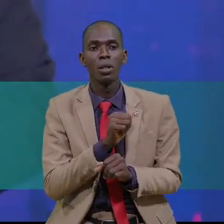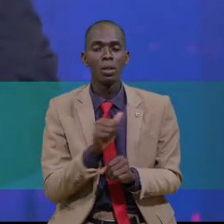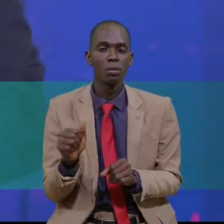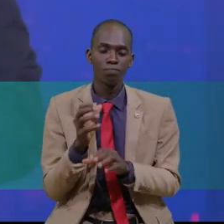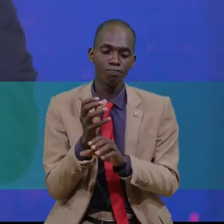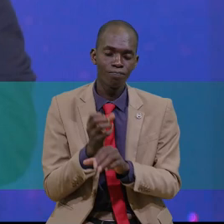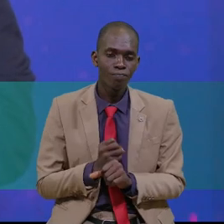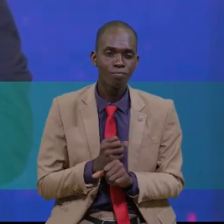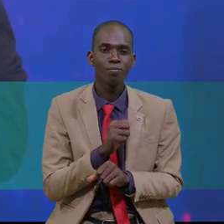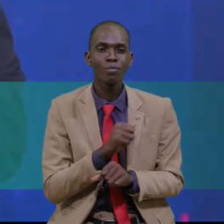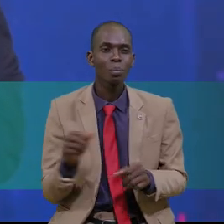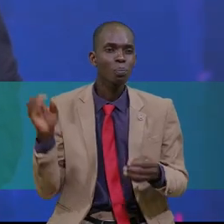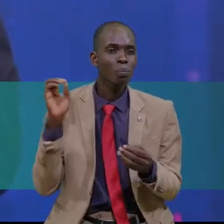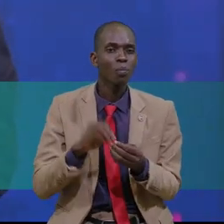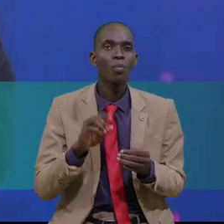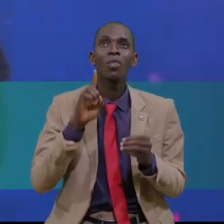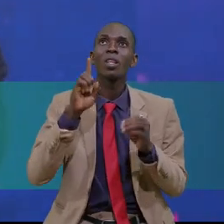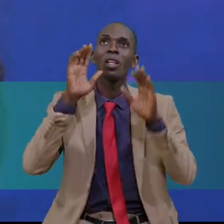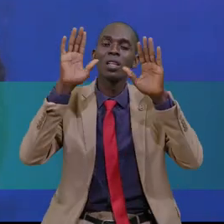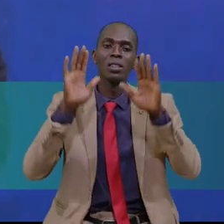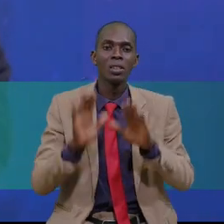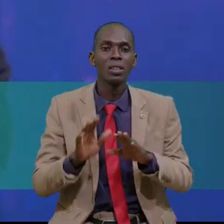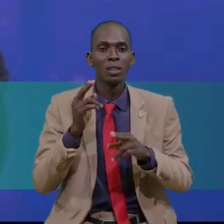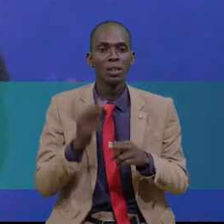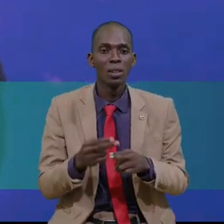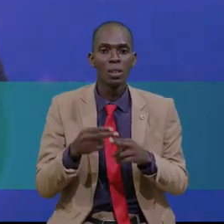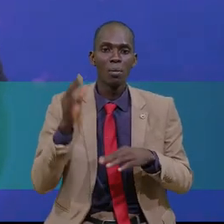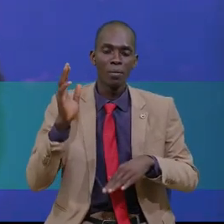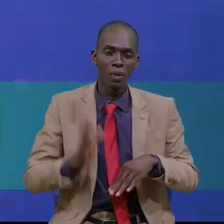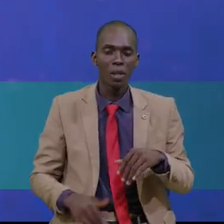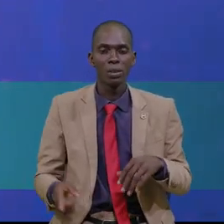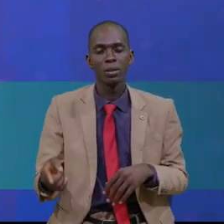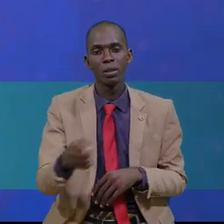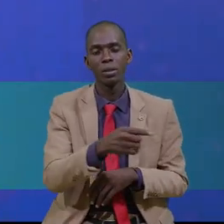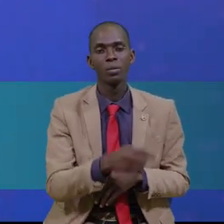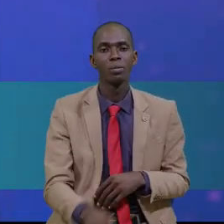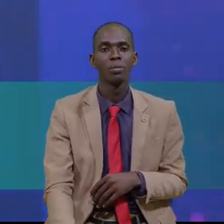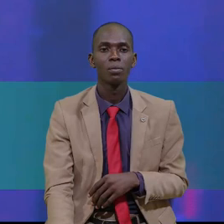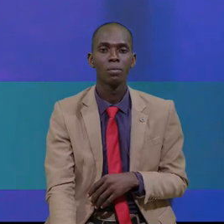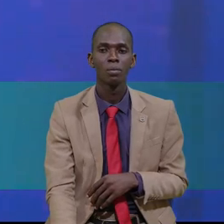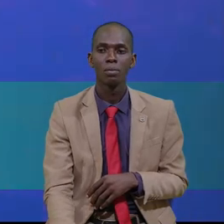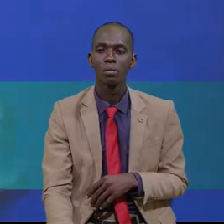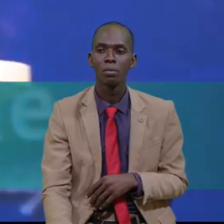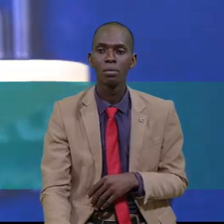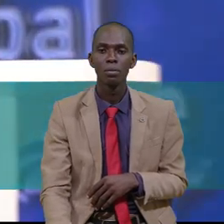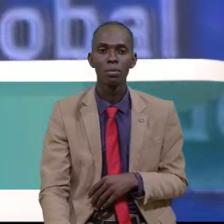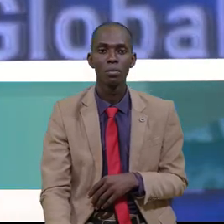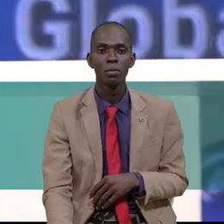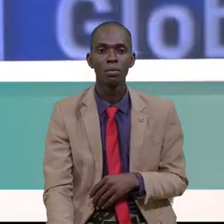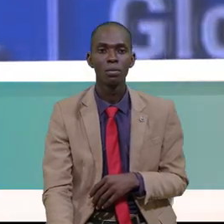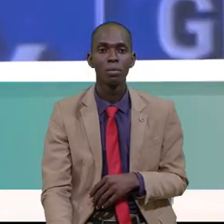obtained a more excellent name than they. Look at Christ. Christ is